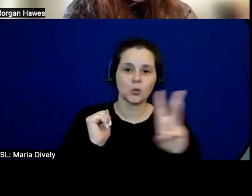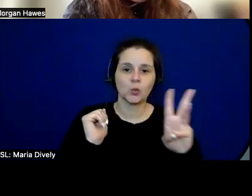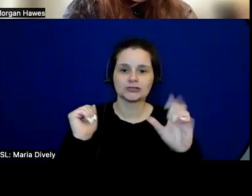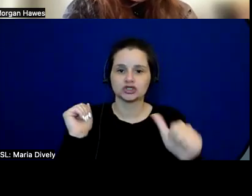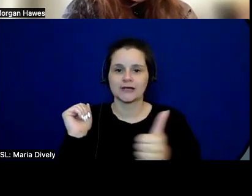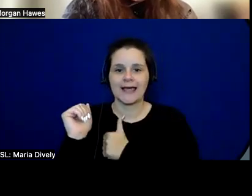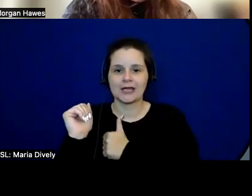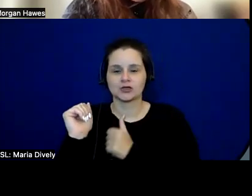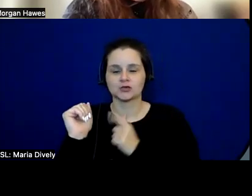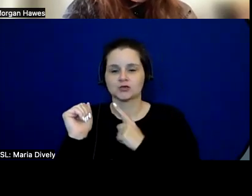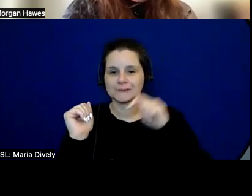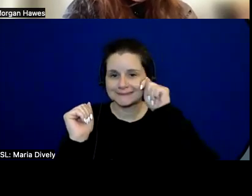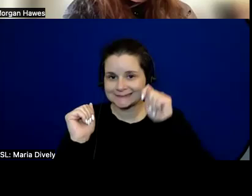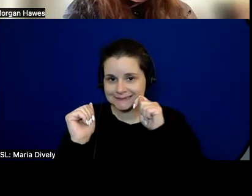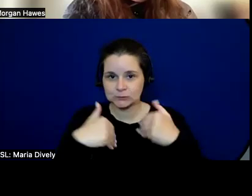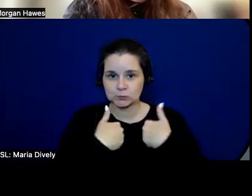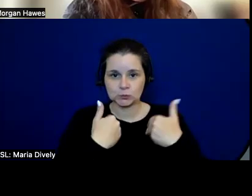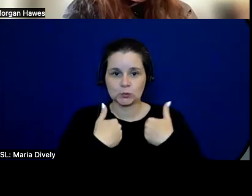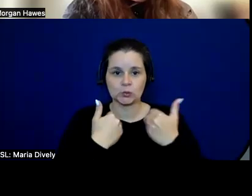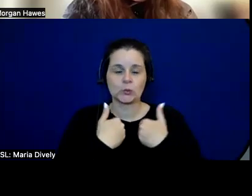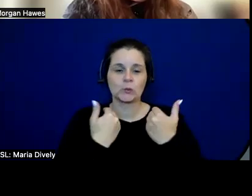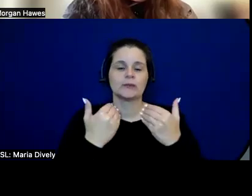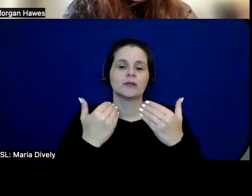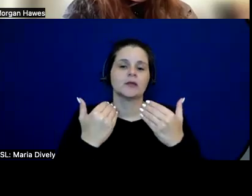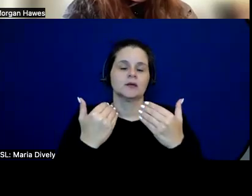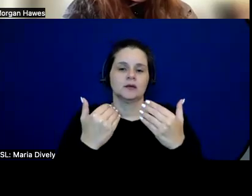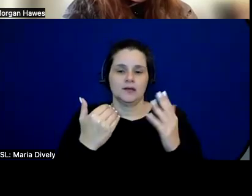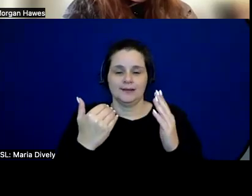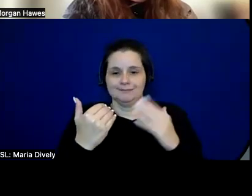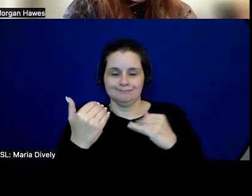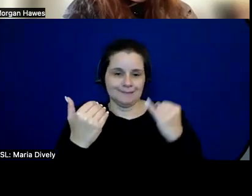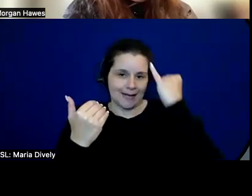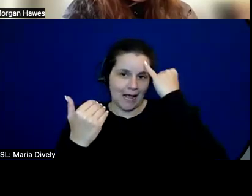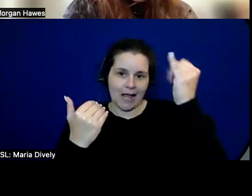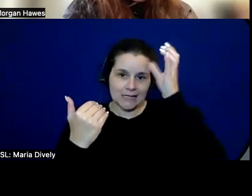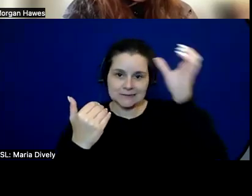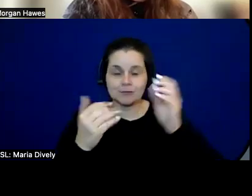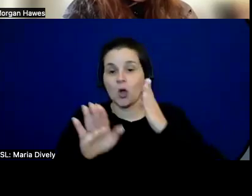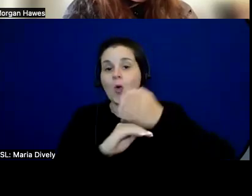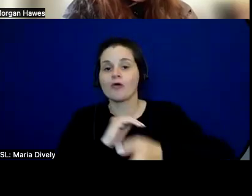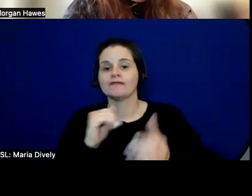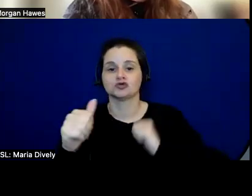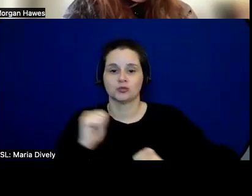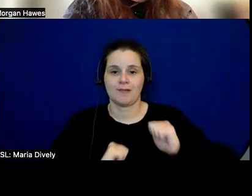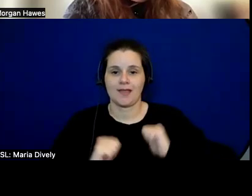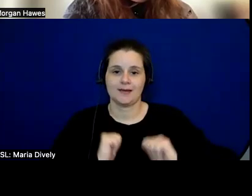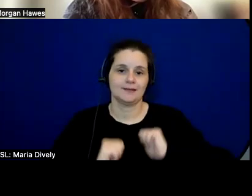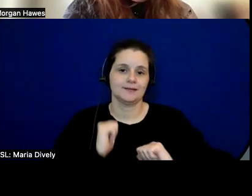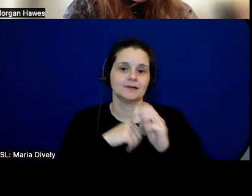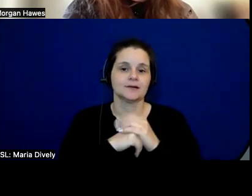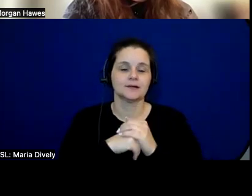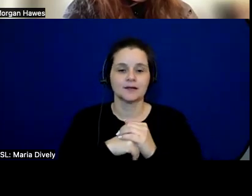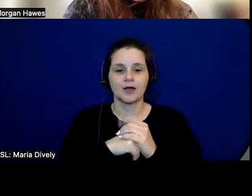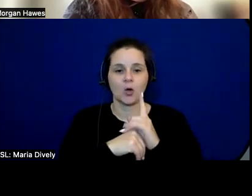towards adolescents and youth is over an idea that they're over dramatic, or